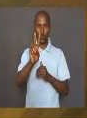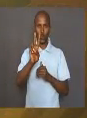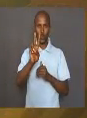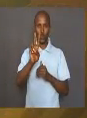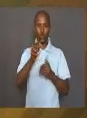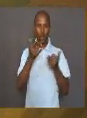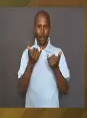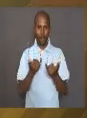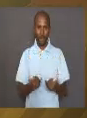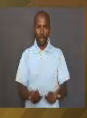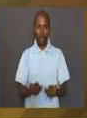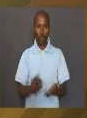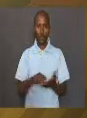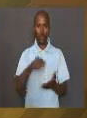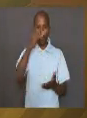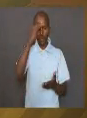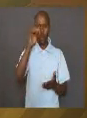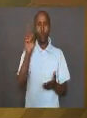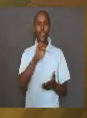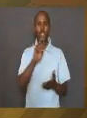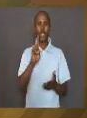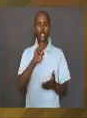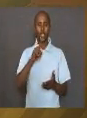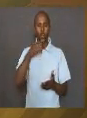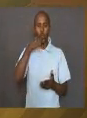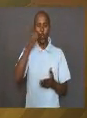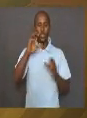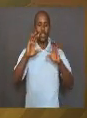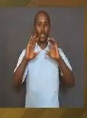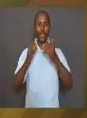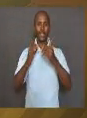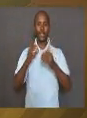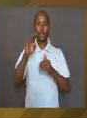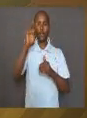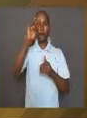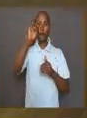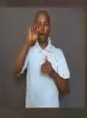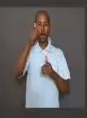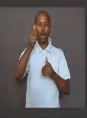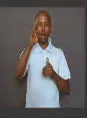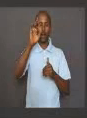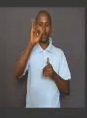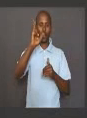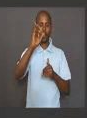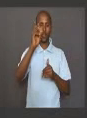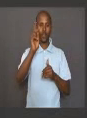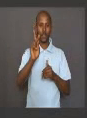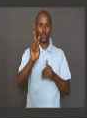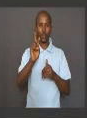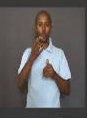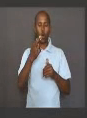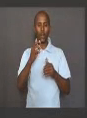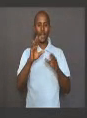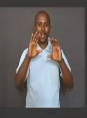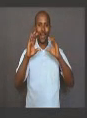Let us now learn about what is called the class mark or class midpoint.